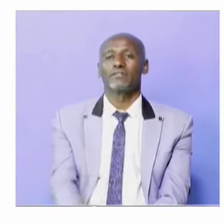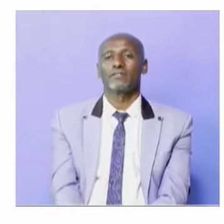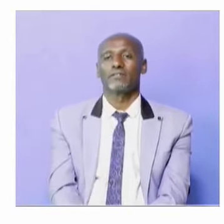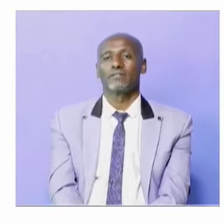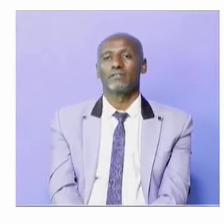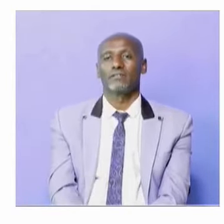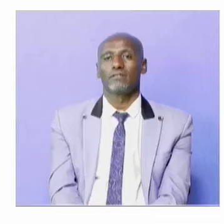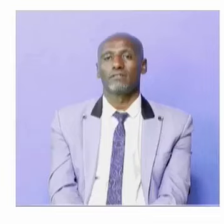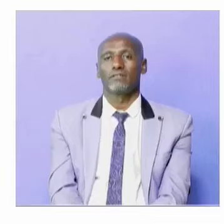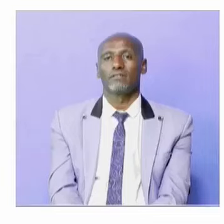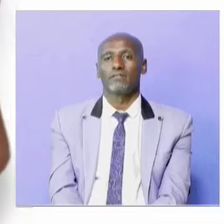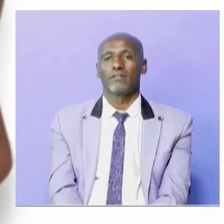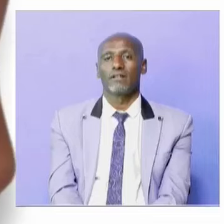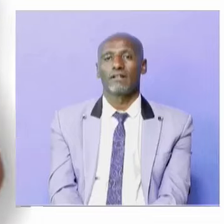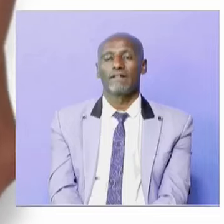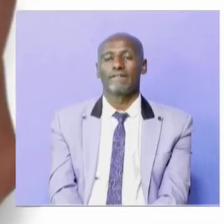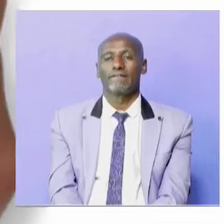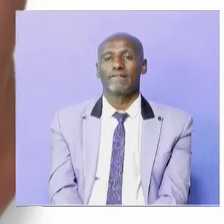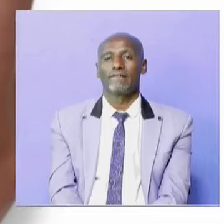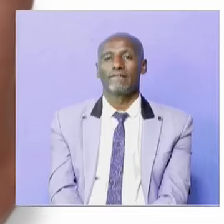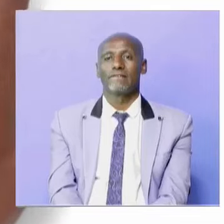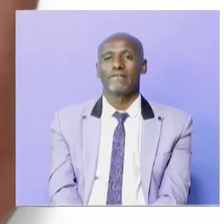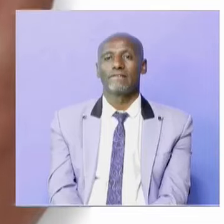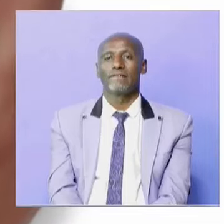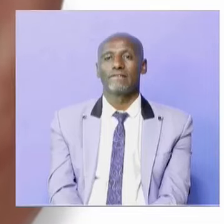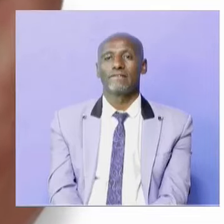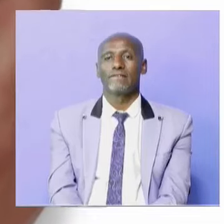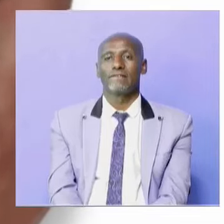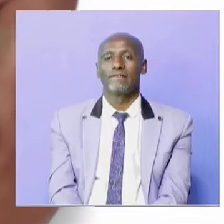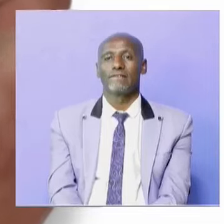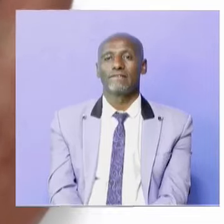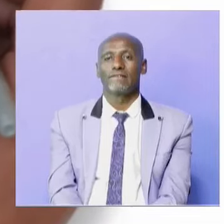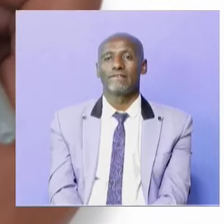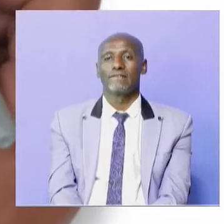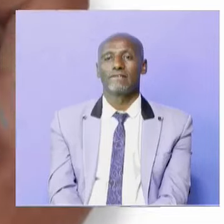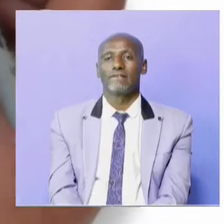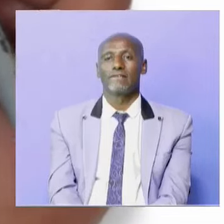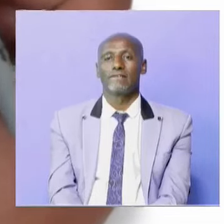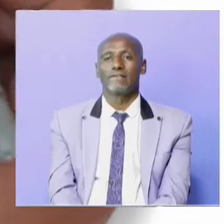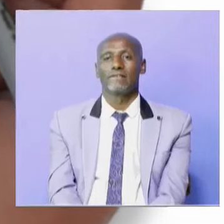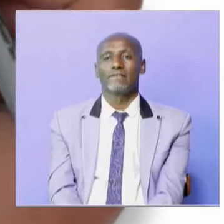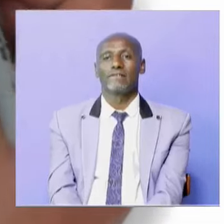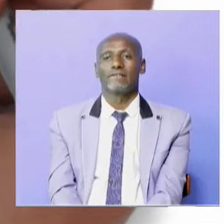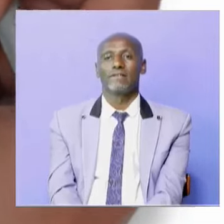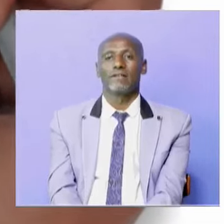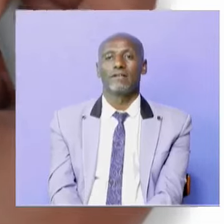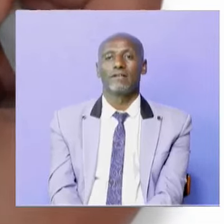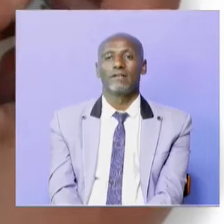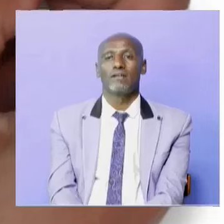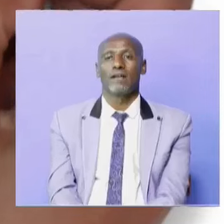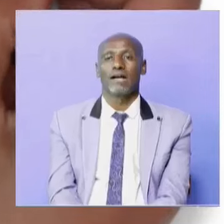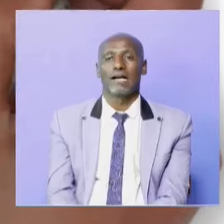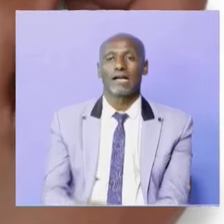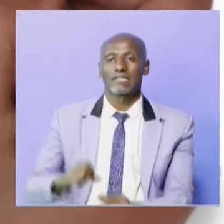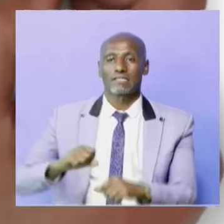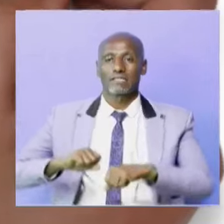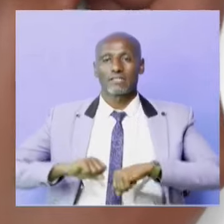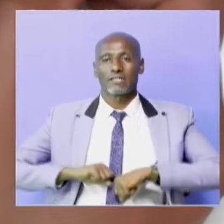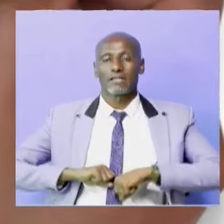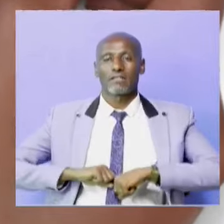She is. This means it can be she is, or sometimes we can